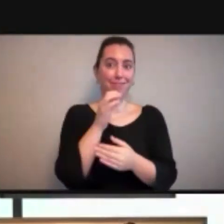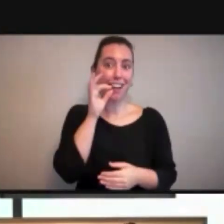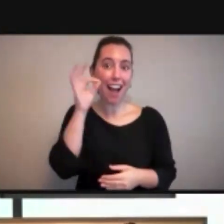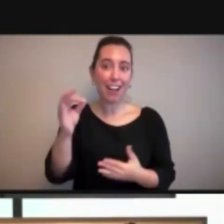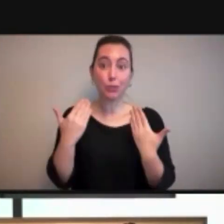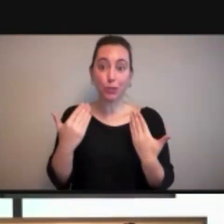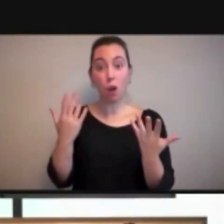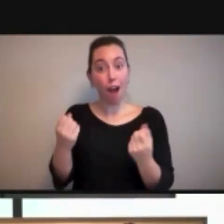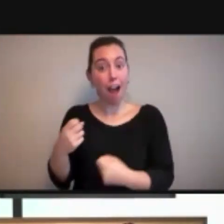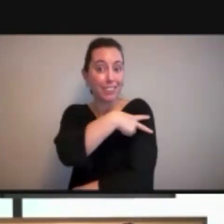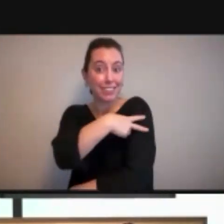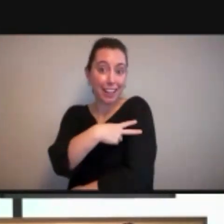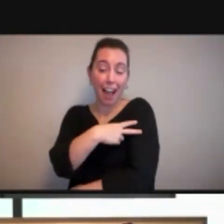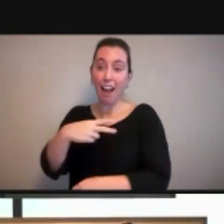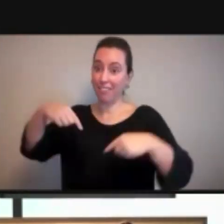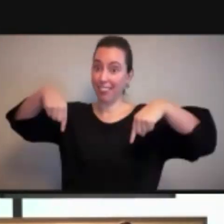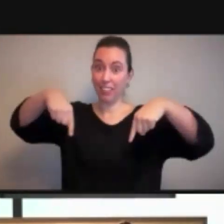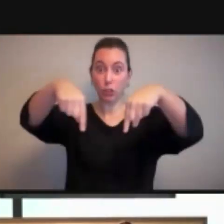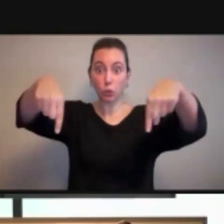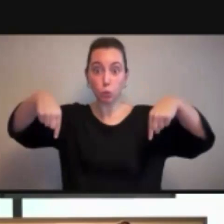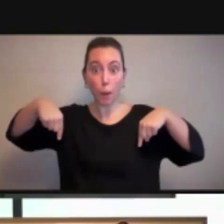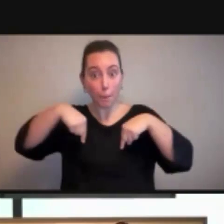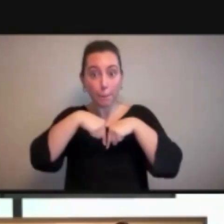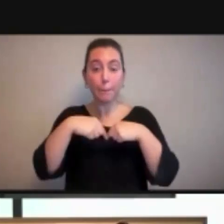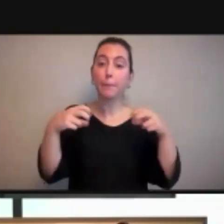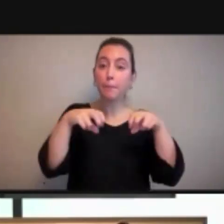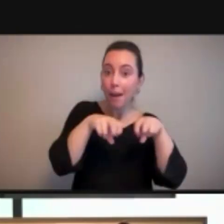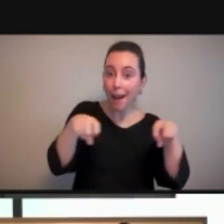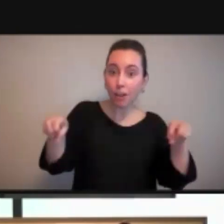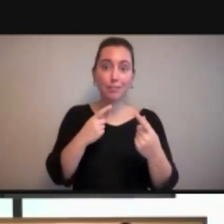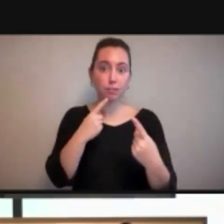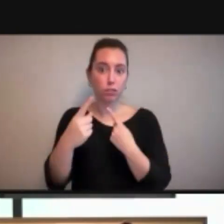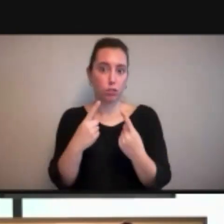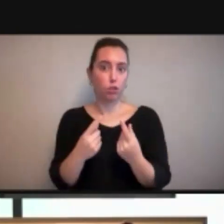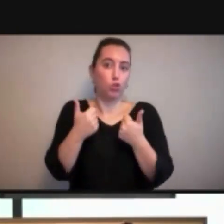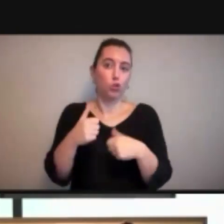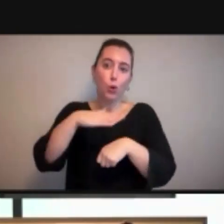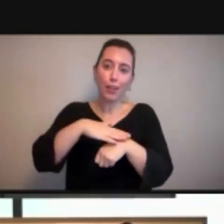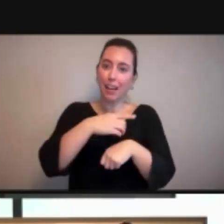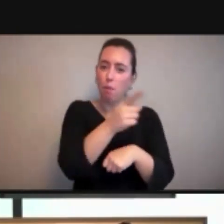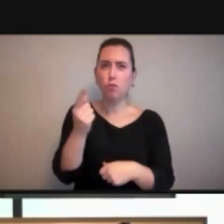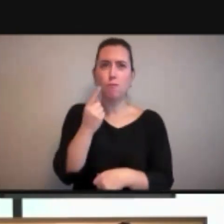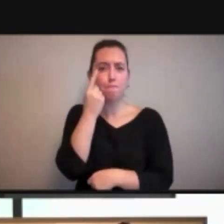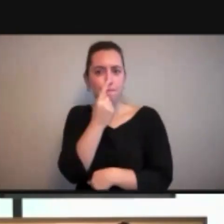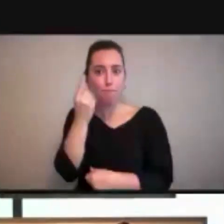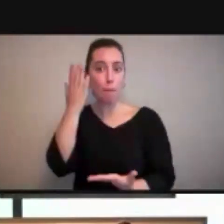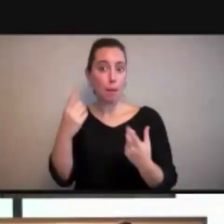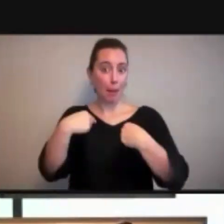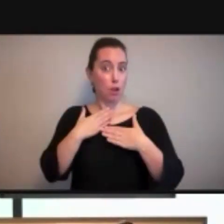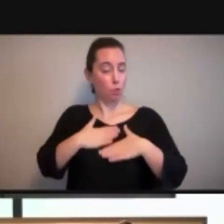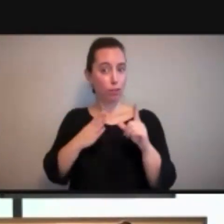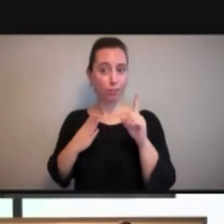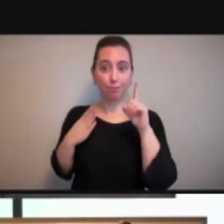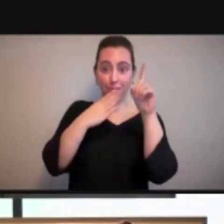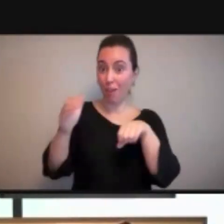staff here, but we also have the panel and the discussion in the final event. This